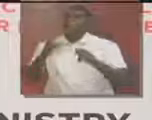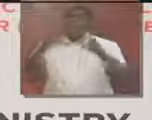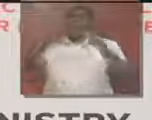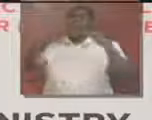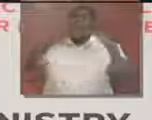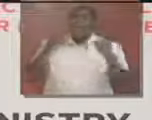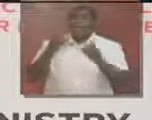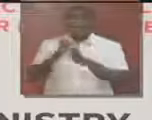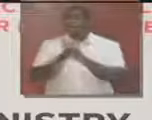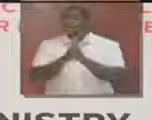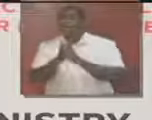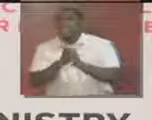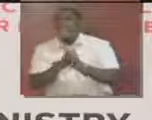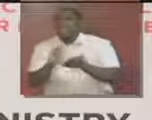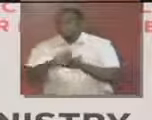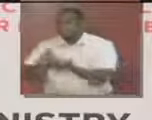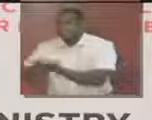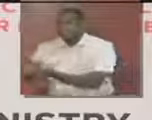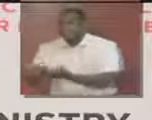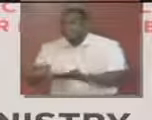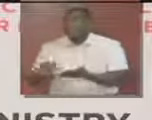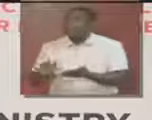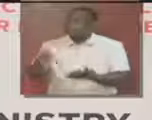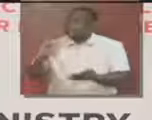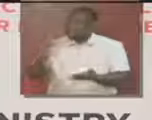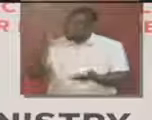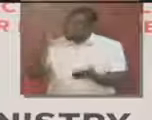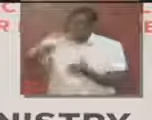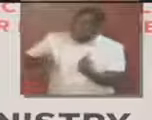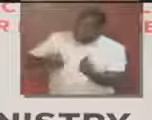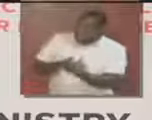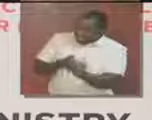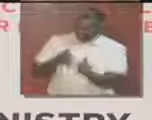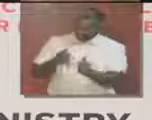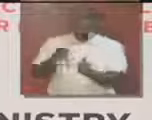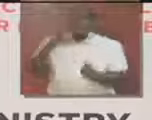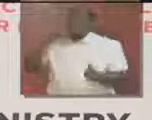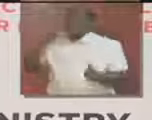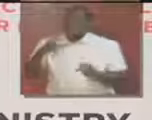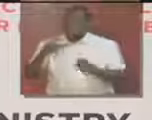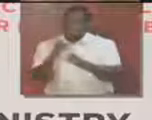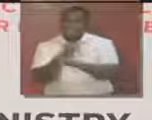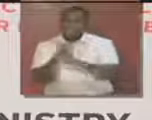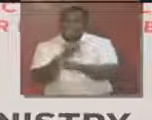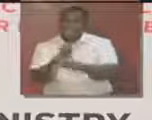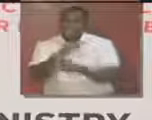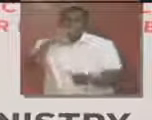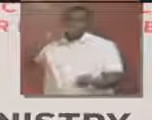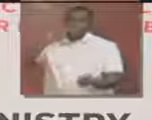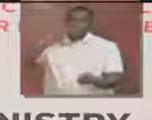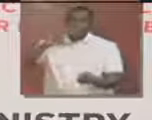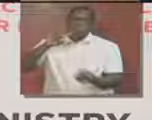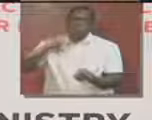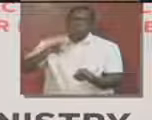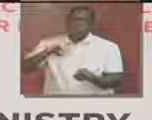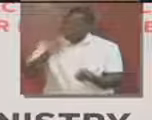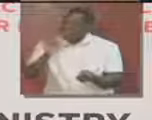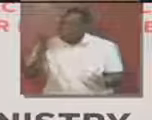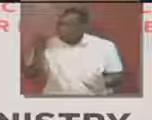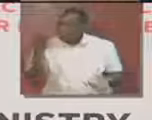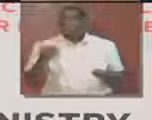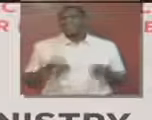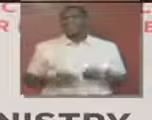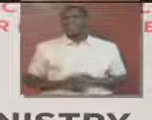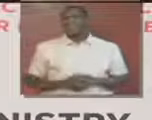would be the cause for the downward trend, even after that upsurge, small as it may have been in January. The